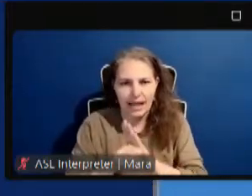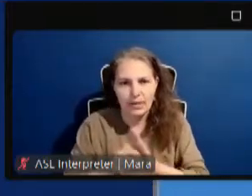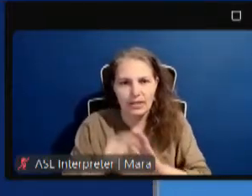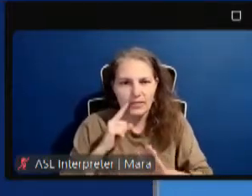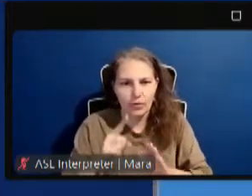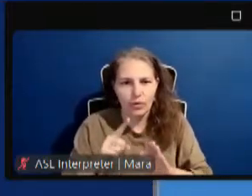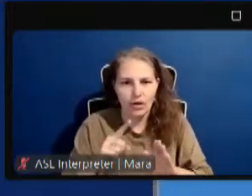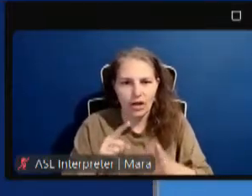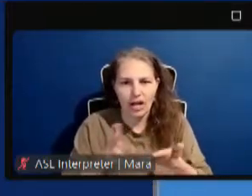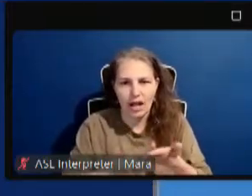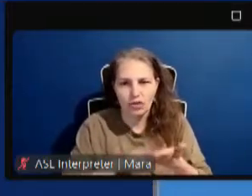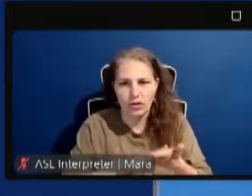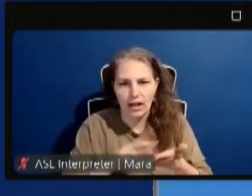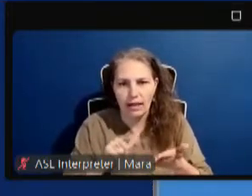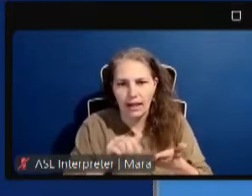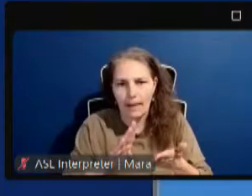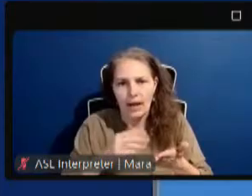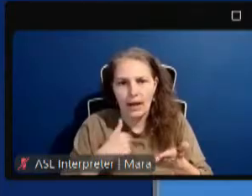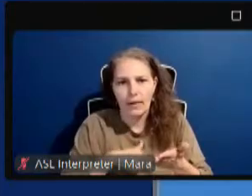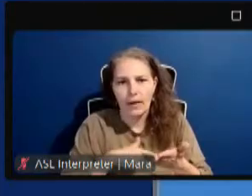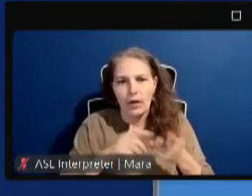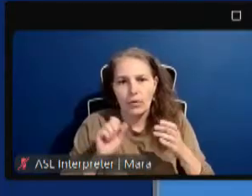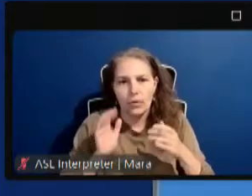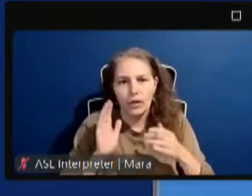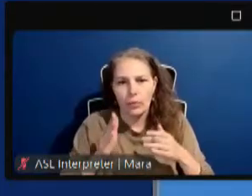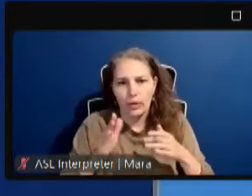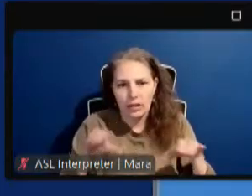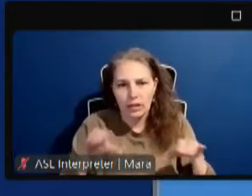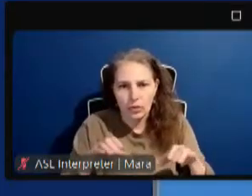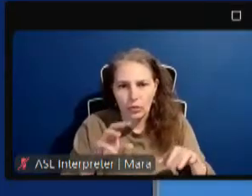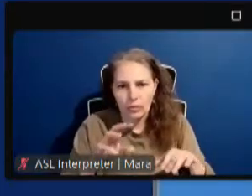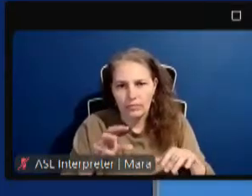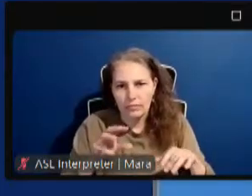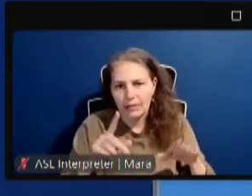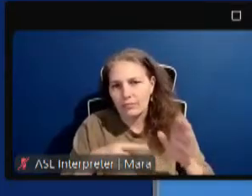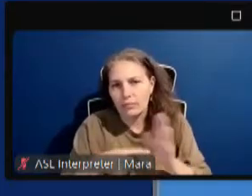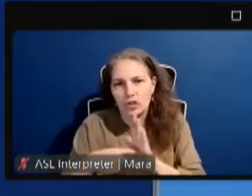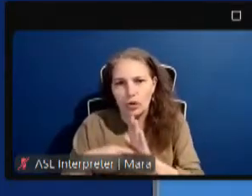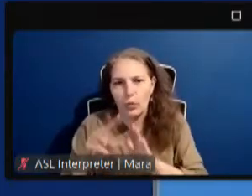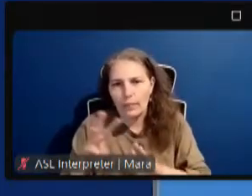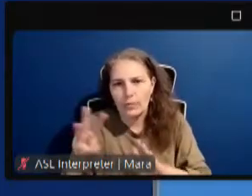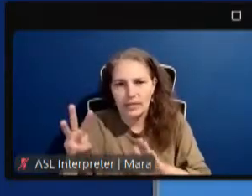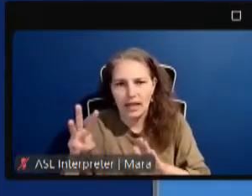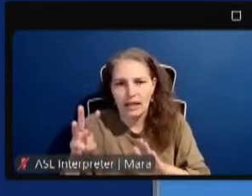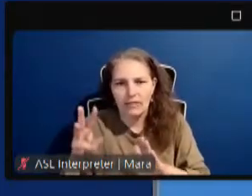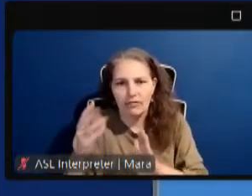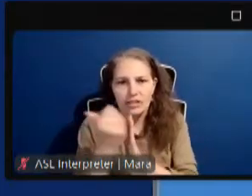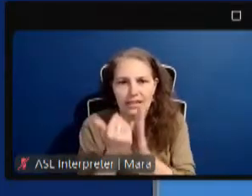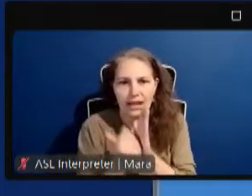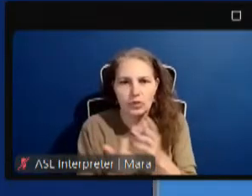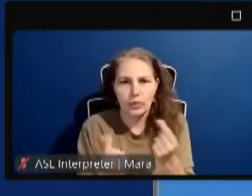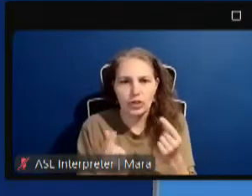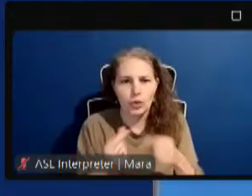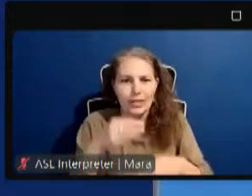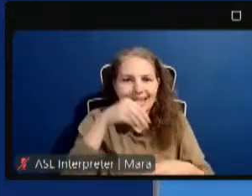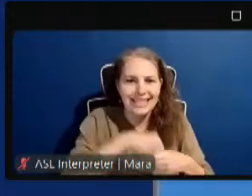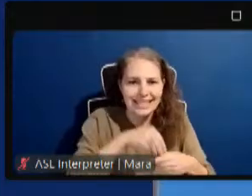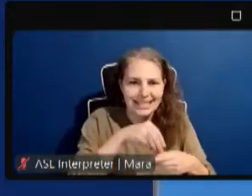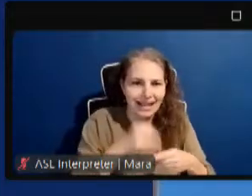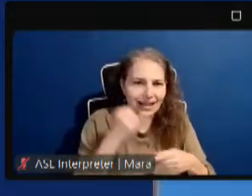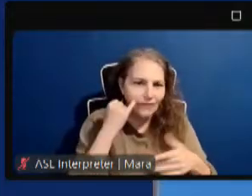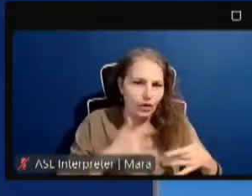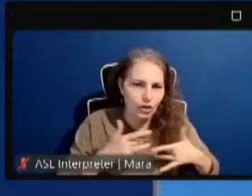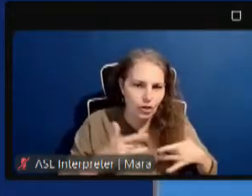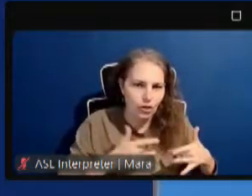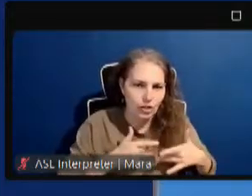website related to steps people can do indoors to clean up if they have concerns about any lead in there. And that includes wet cleaning.